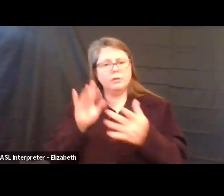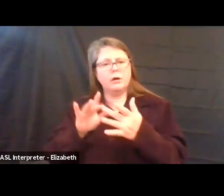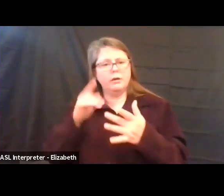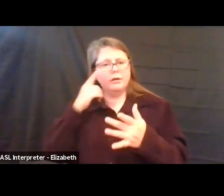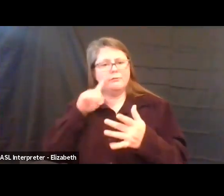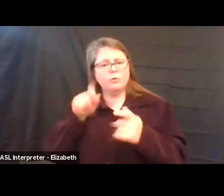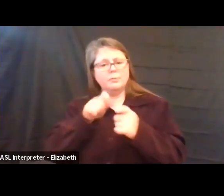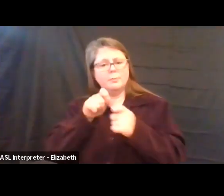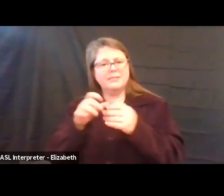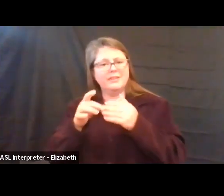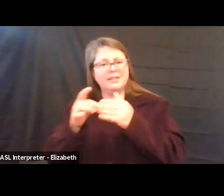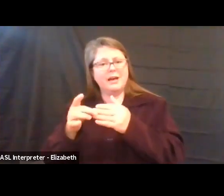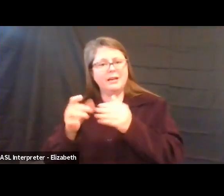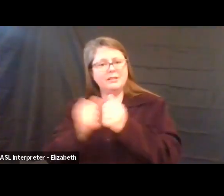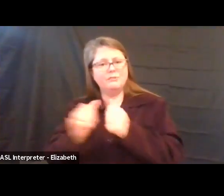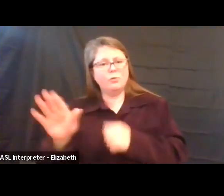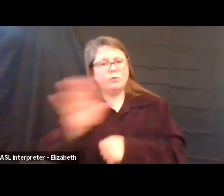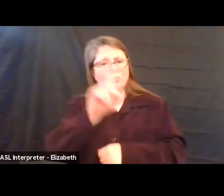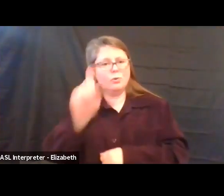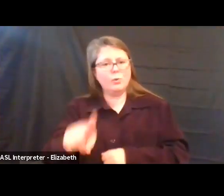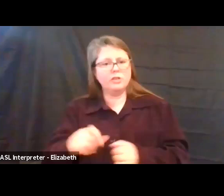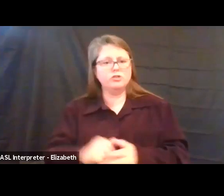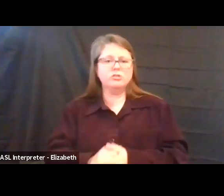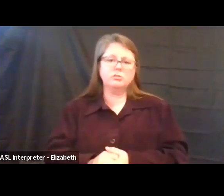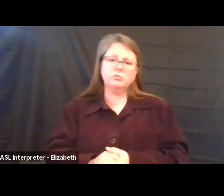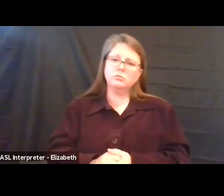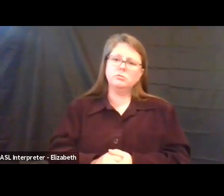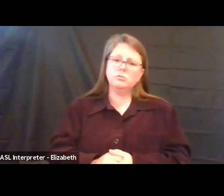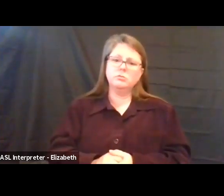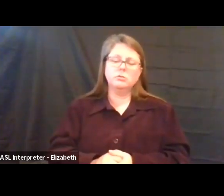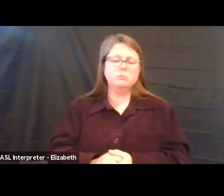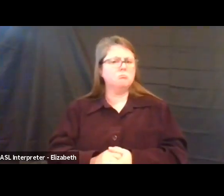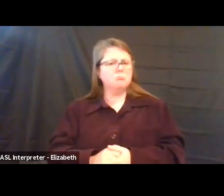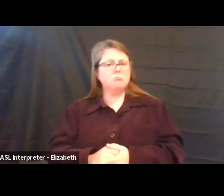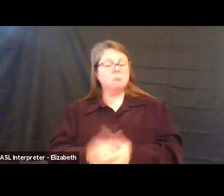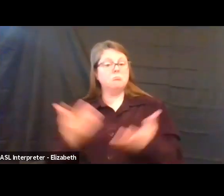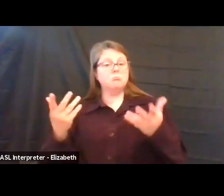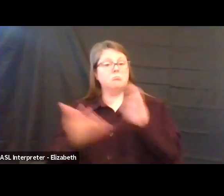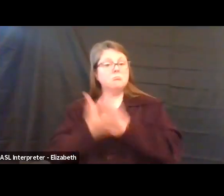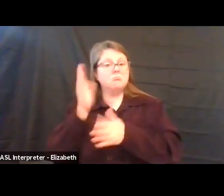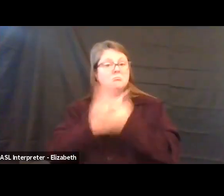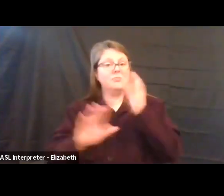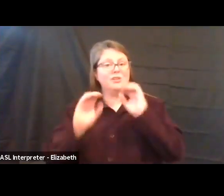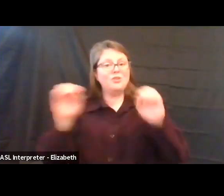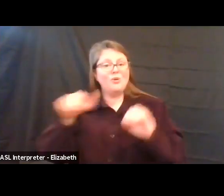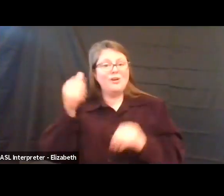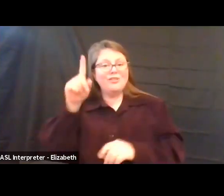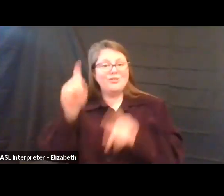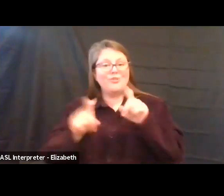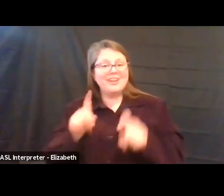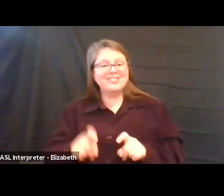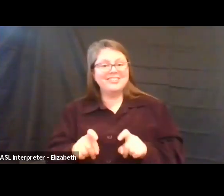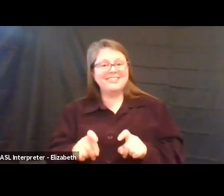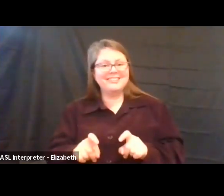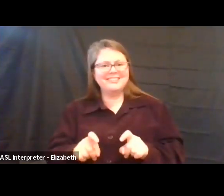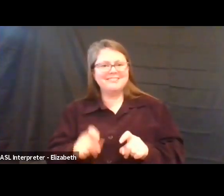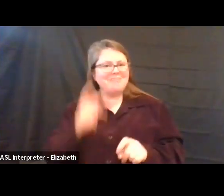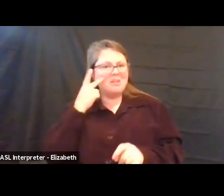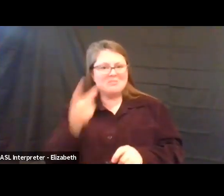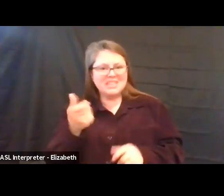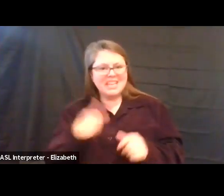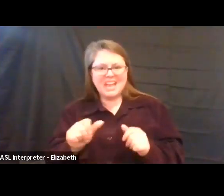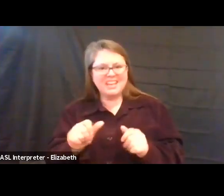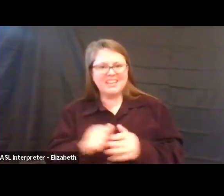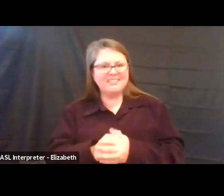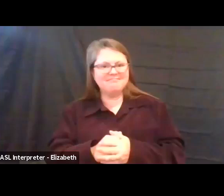And with that, I don't actually see any other questions. I think we've been so thorough. We've done a good job of, in